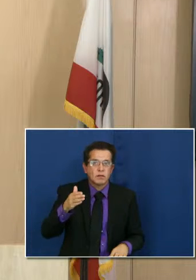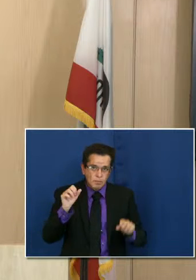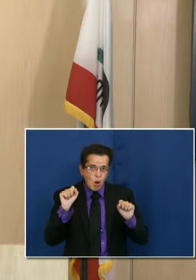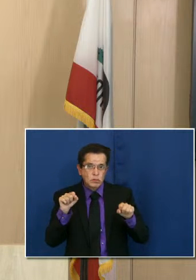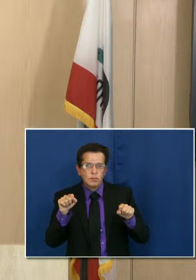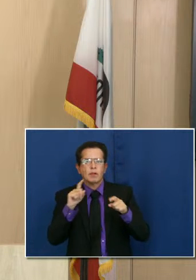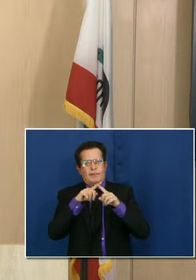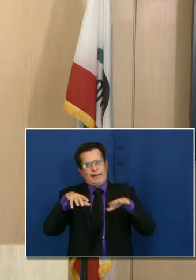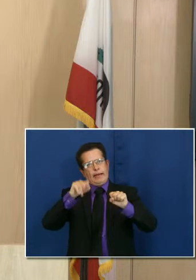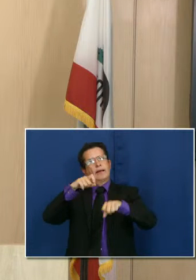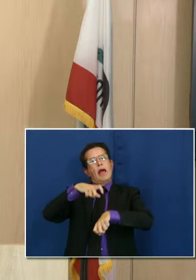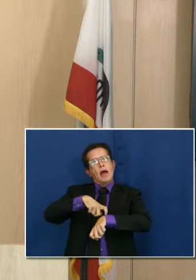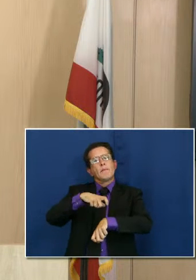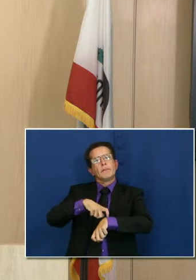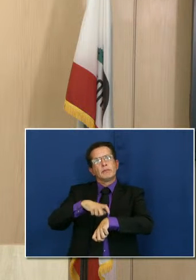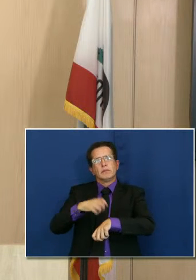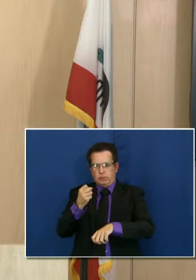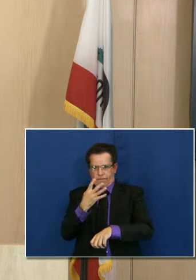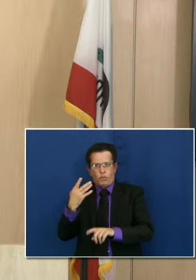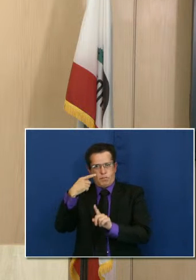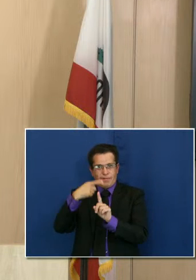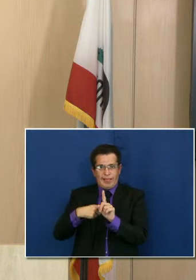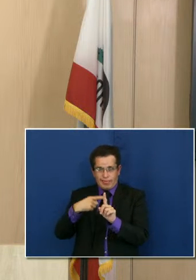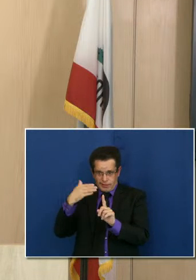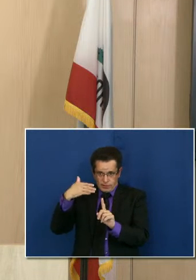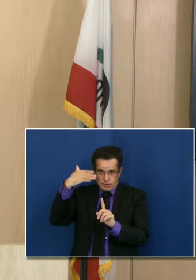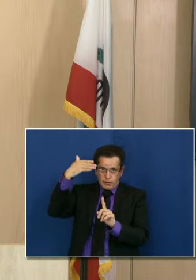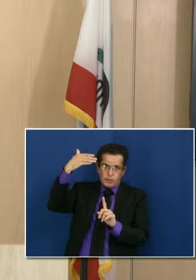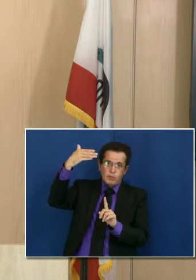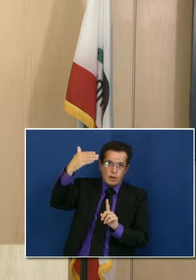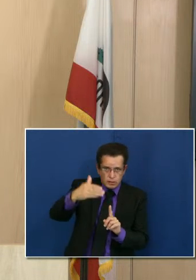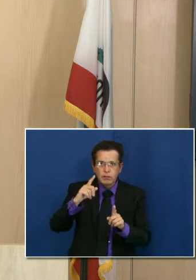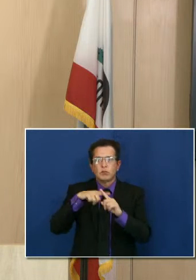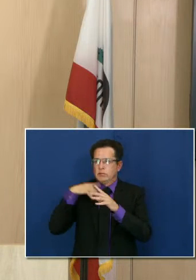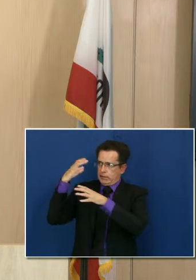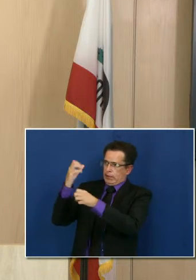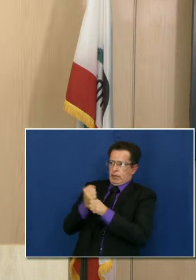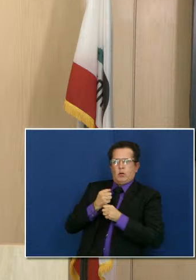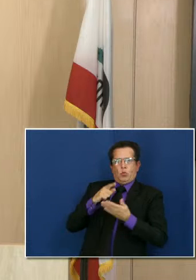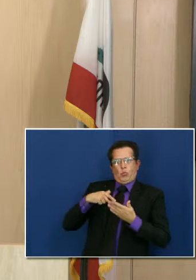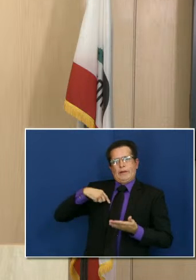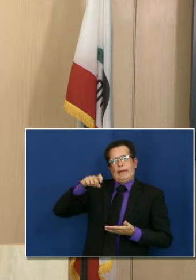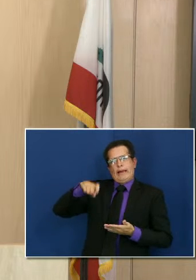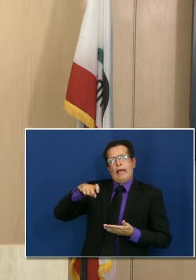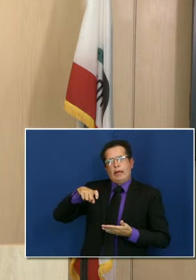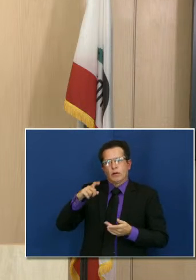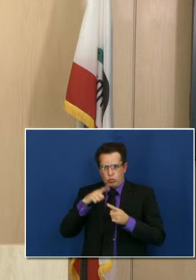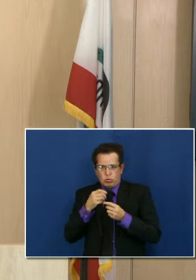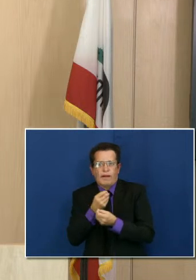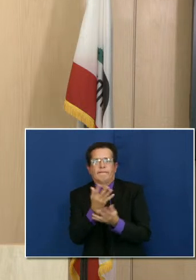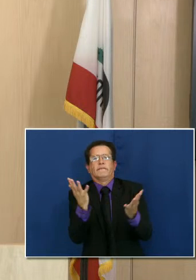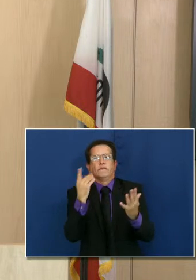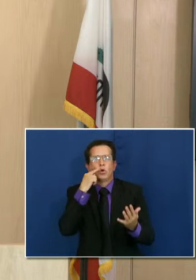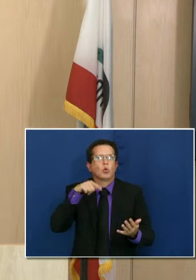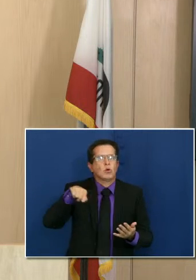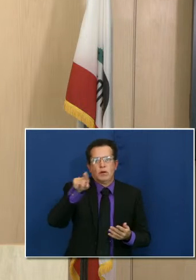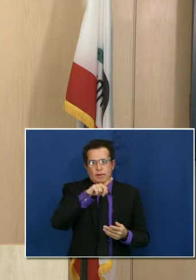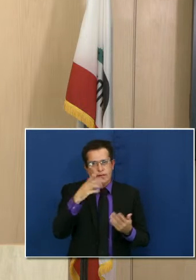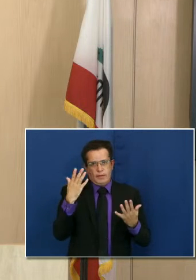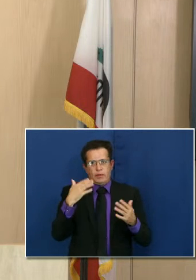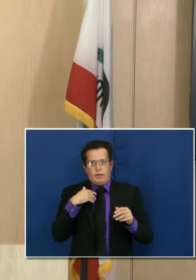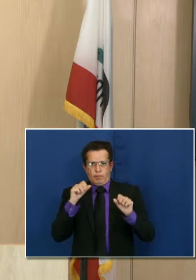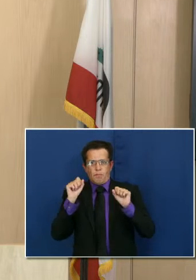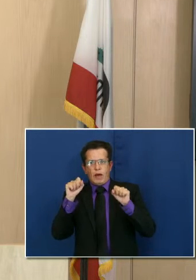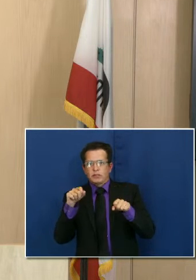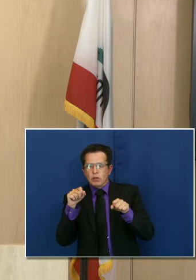time, many months before we have the number and the volume we need to truly come out of this. And so we can't let the potential for